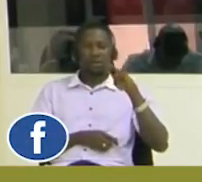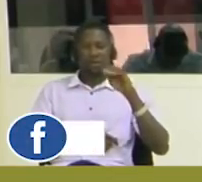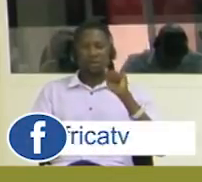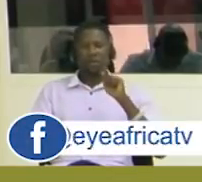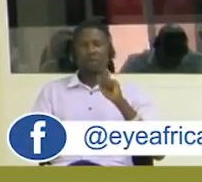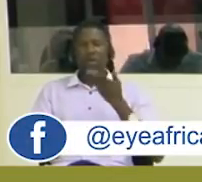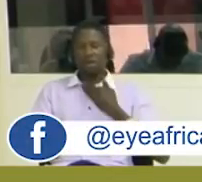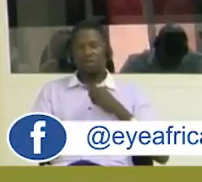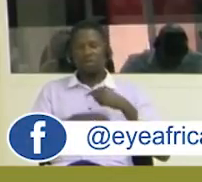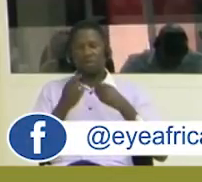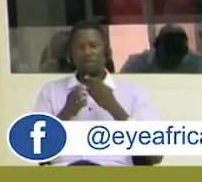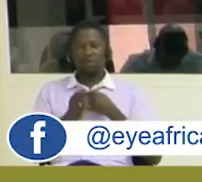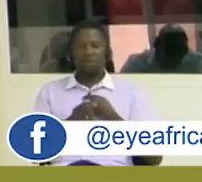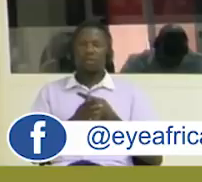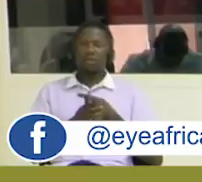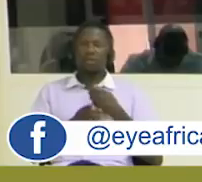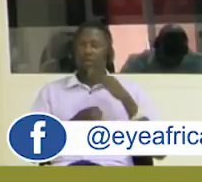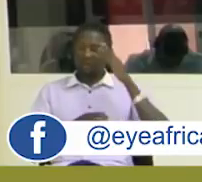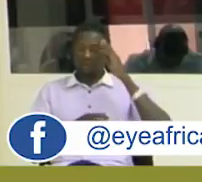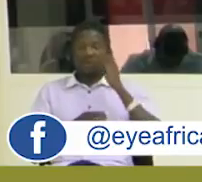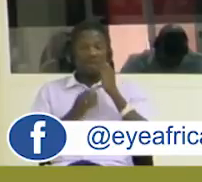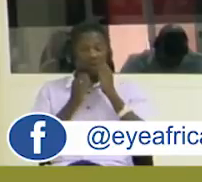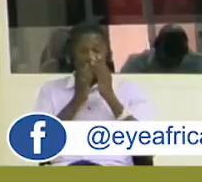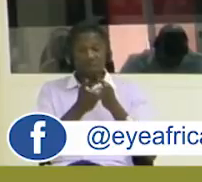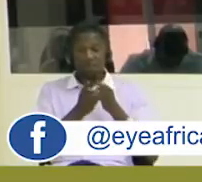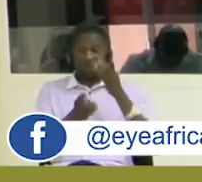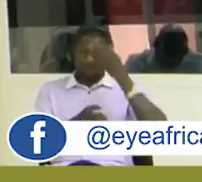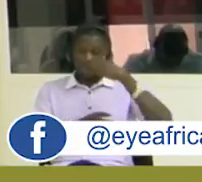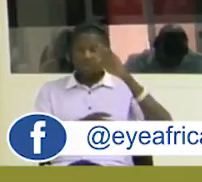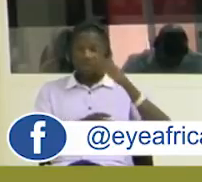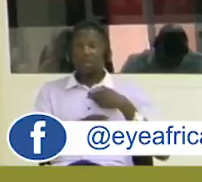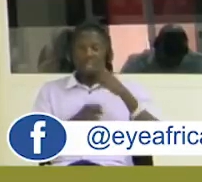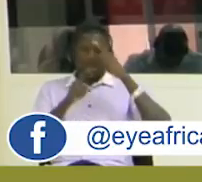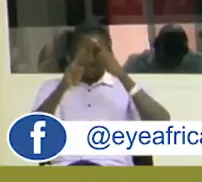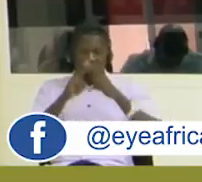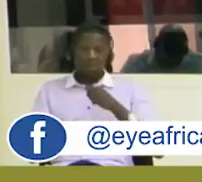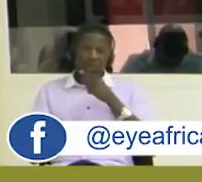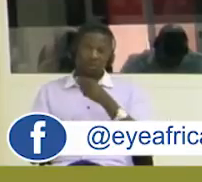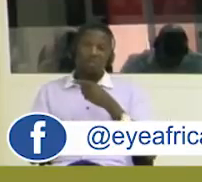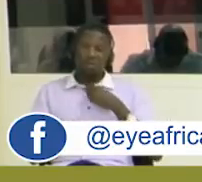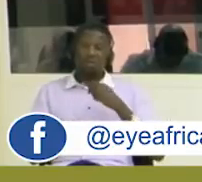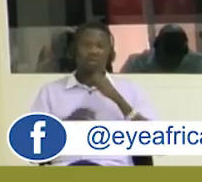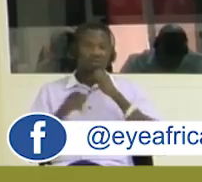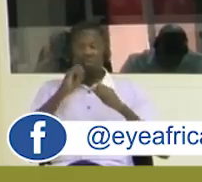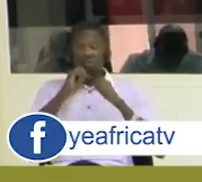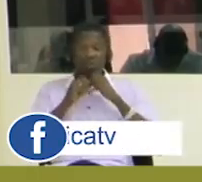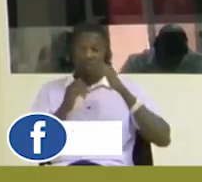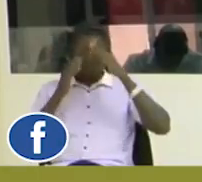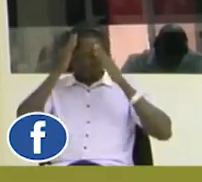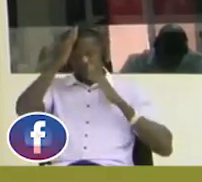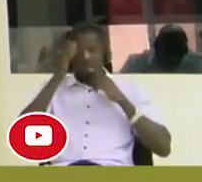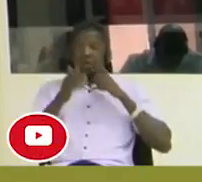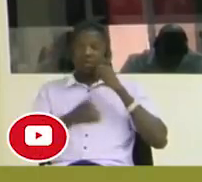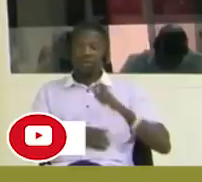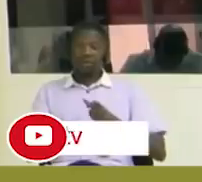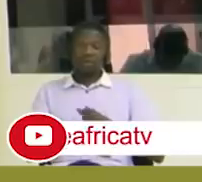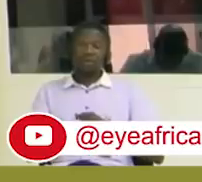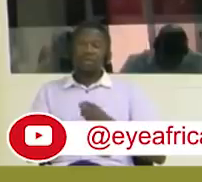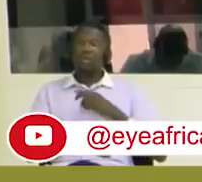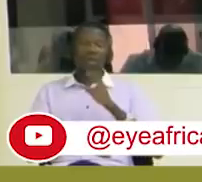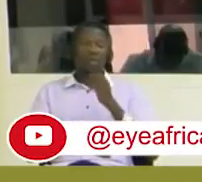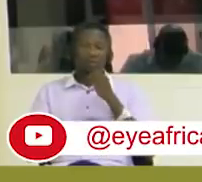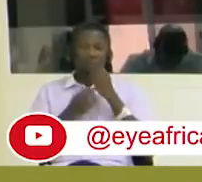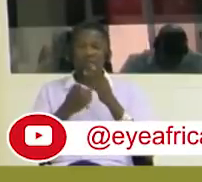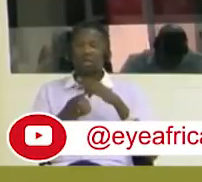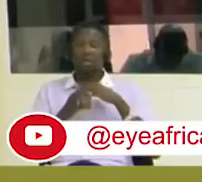and he was a professional officer, but I cannot comment on something that was said to Usman Koro